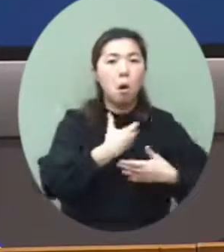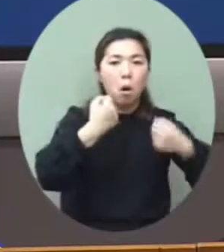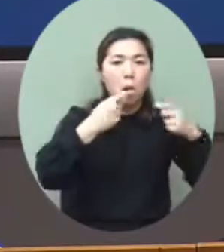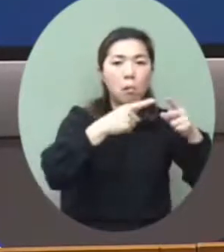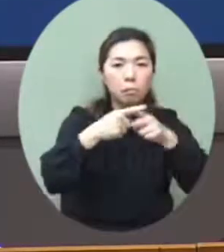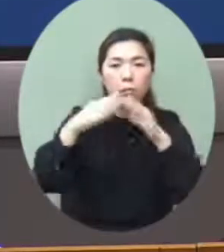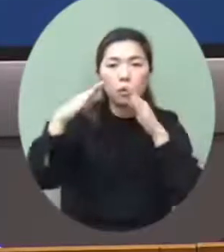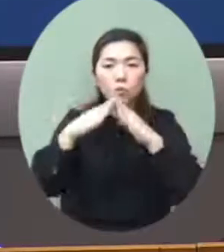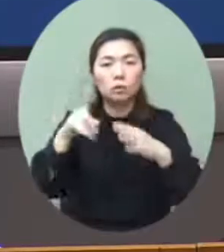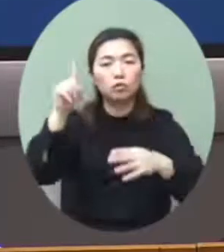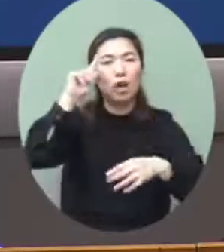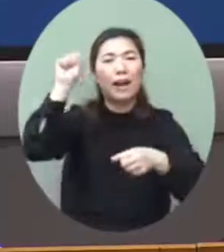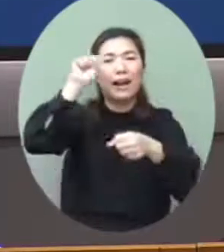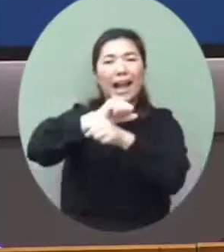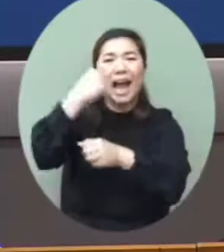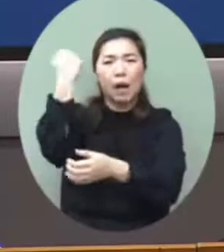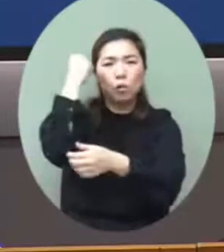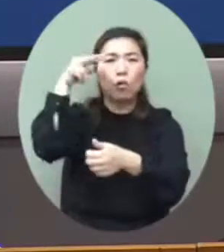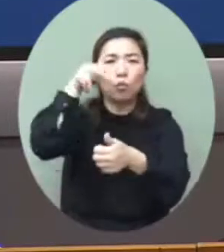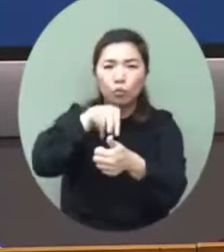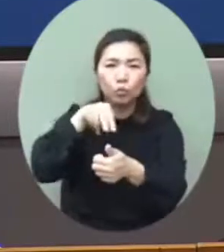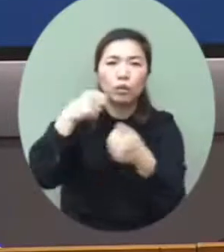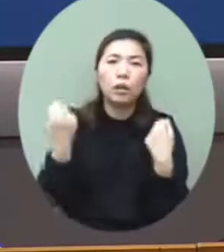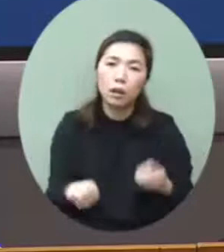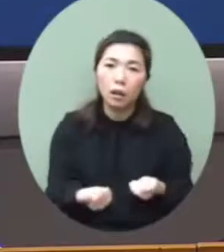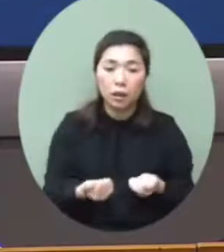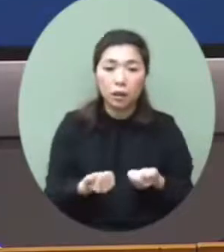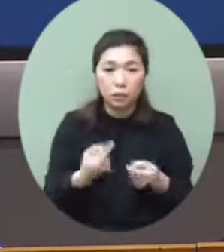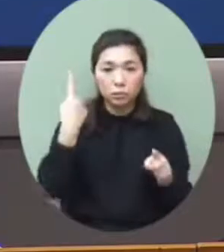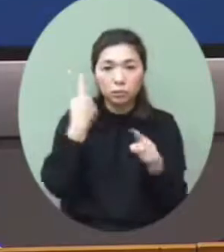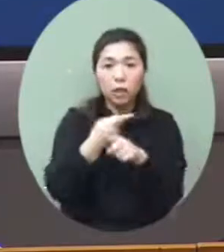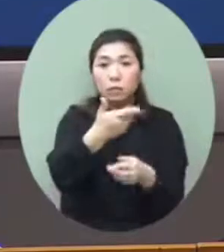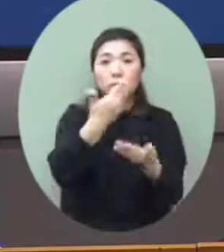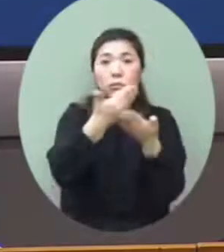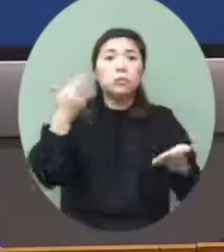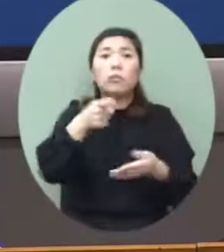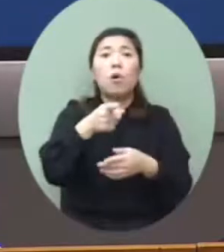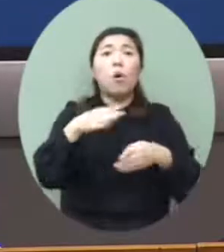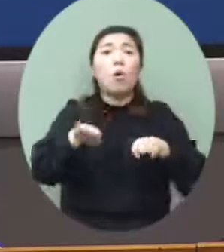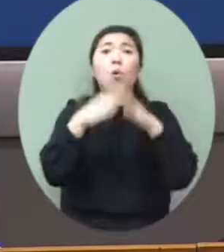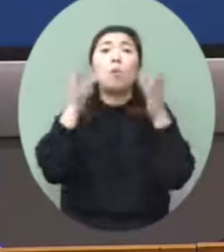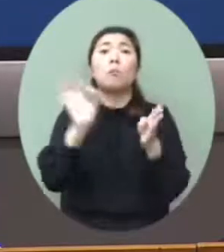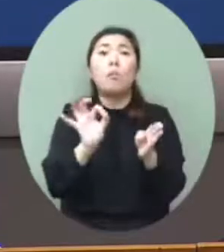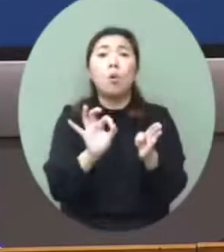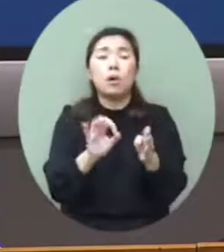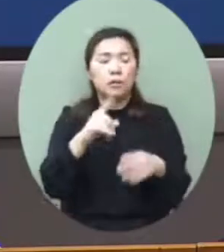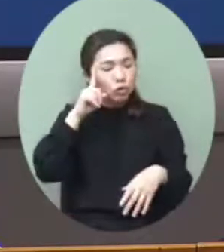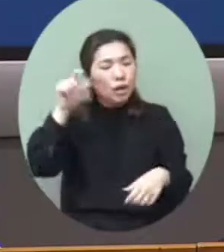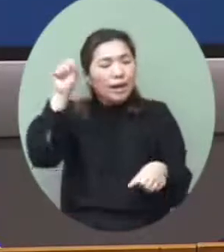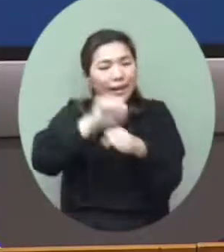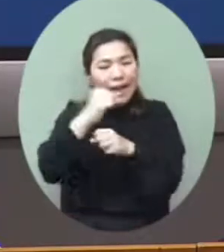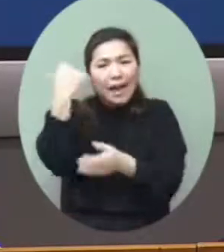since the weather is hot, and sometimes they had no masks on. And